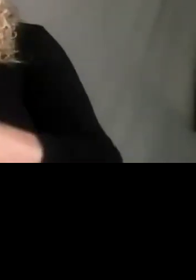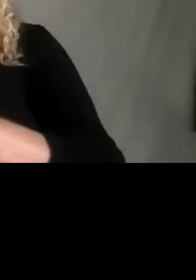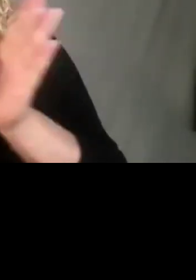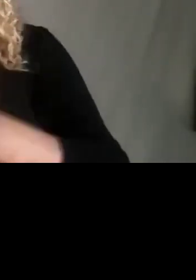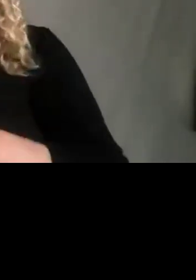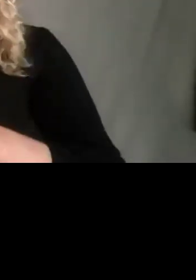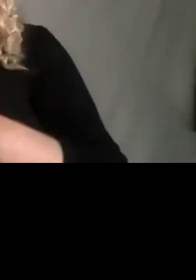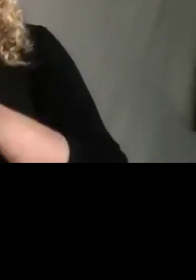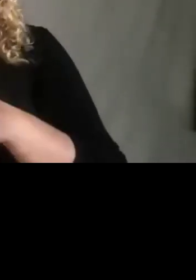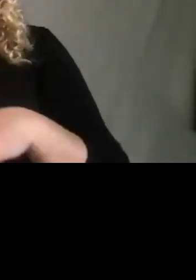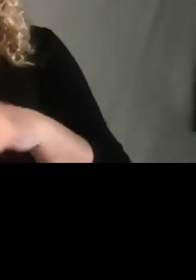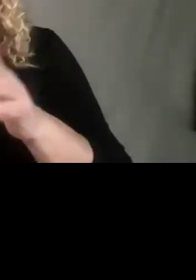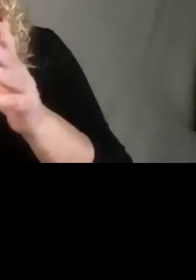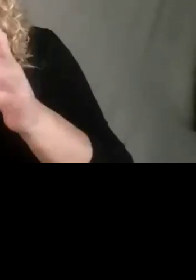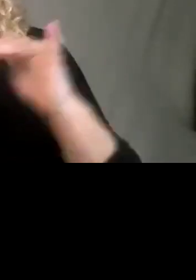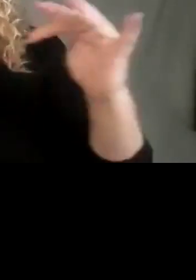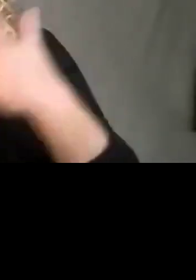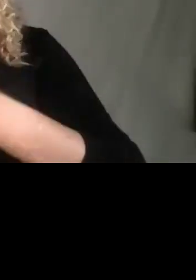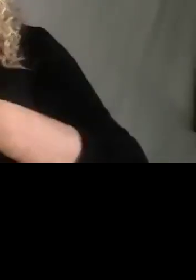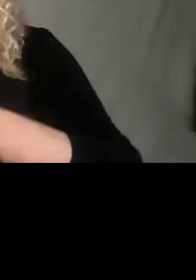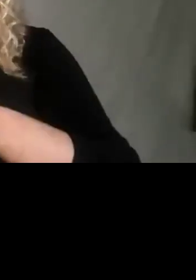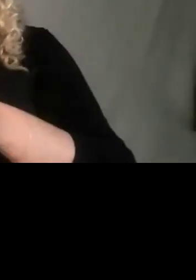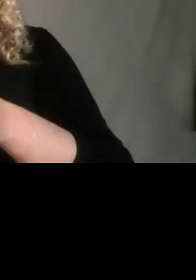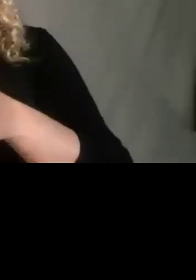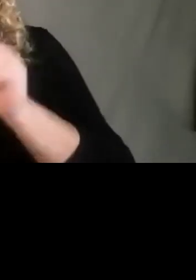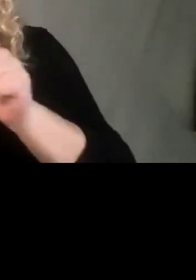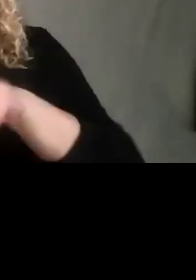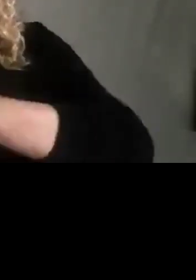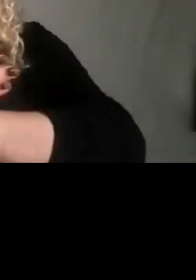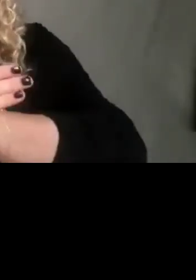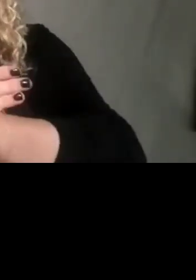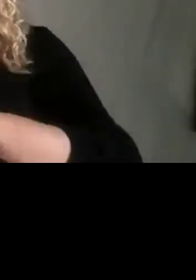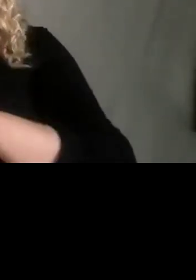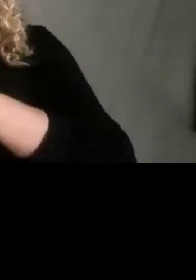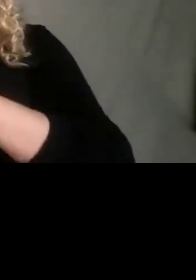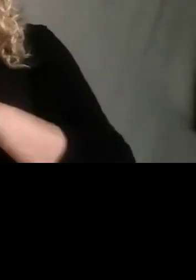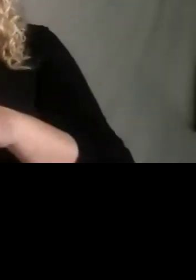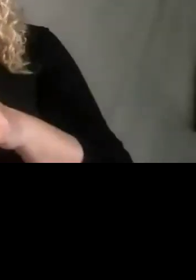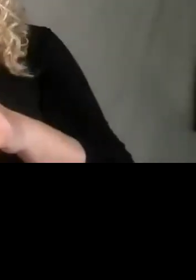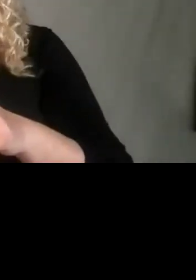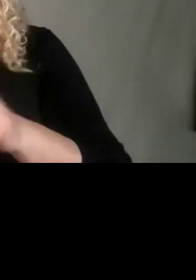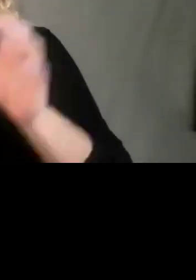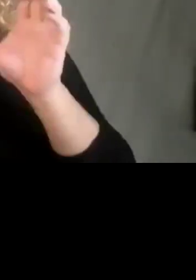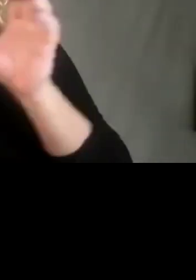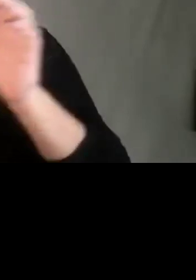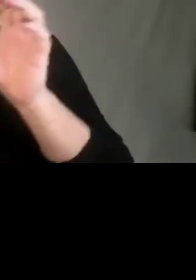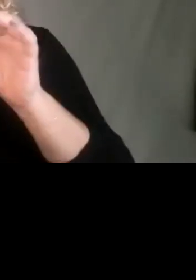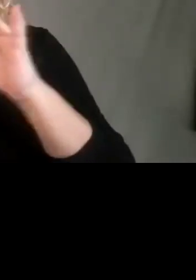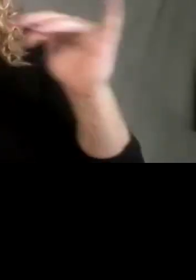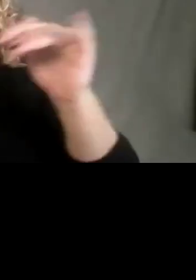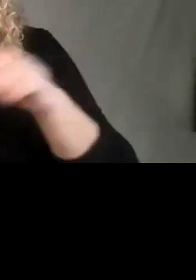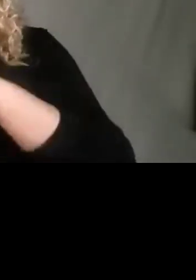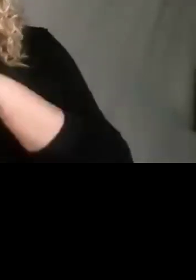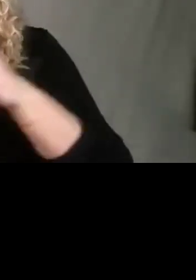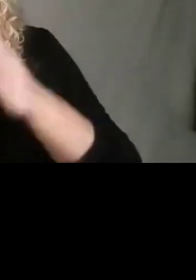inclusion. She holds a Master of Public Administration in Tribal Governments, Certified Diversity Practitioner certification, and